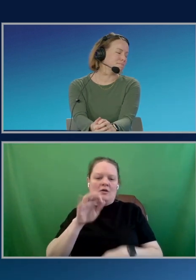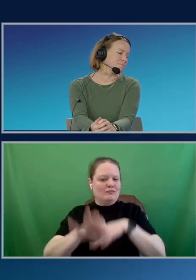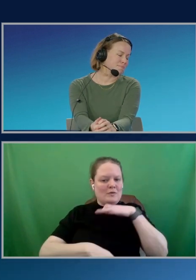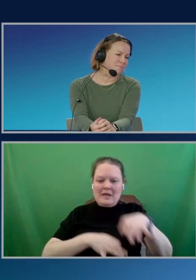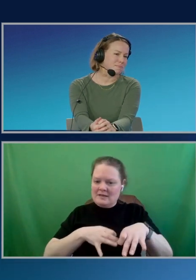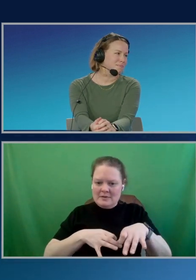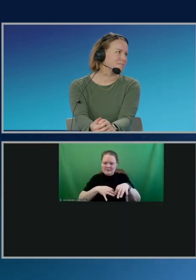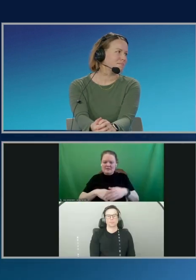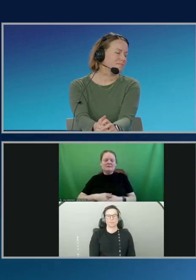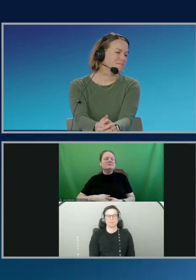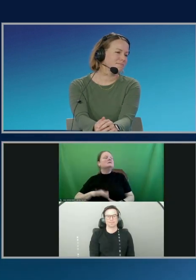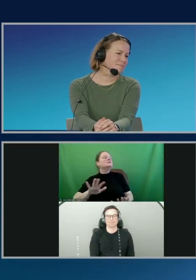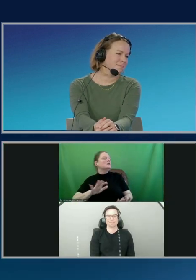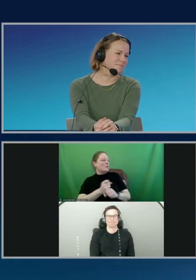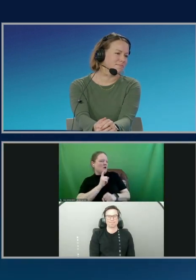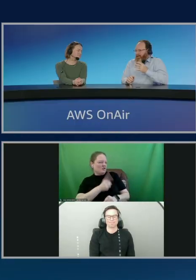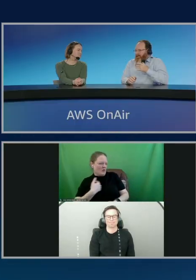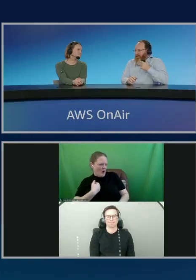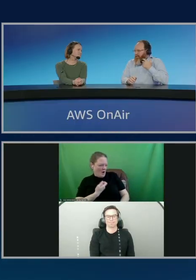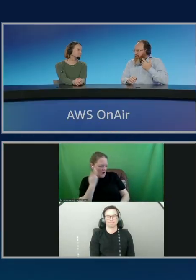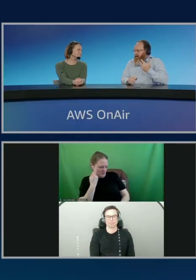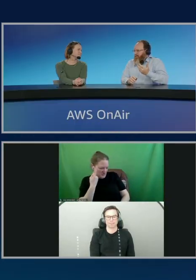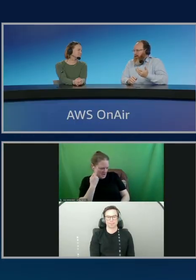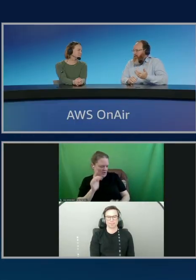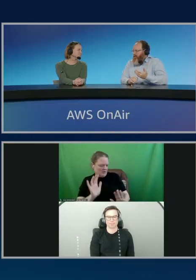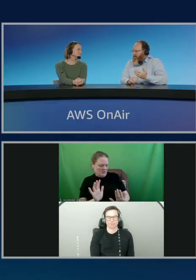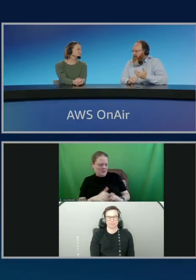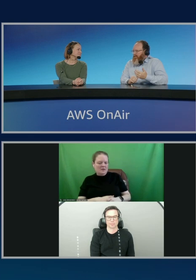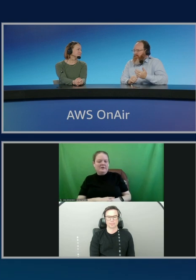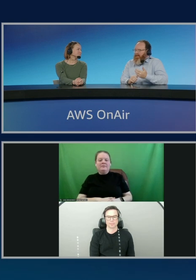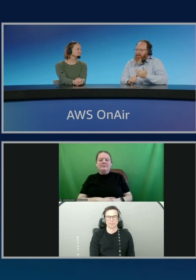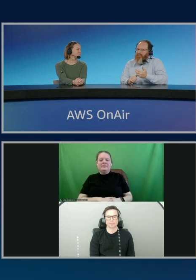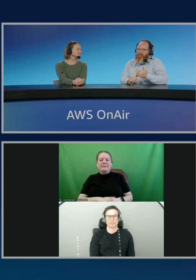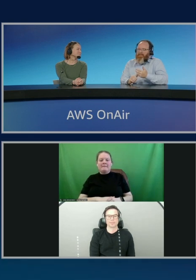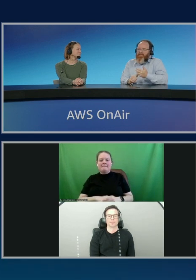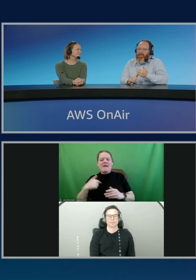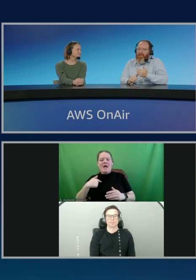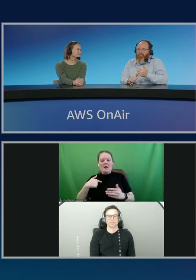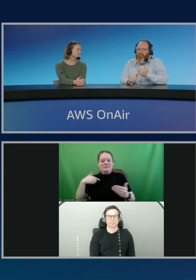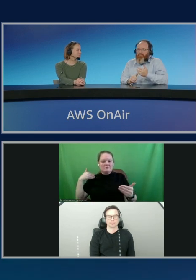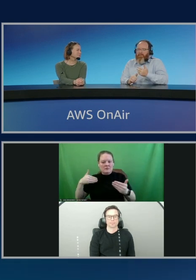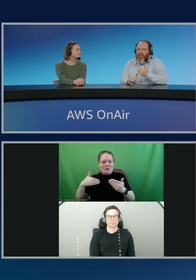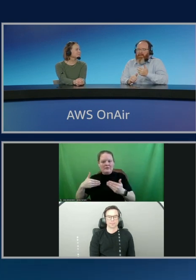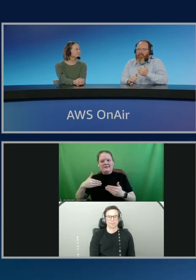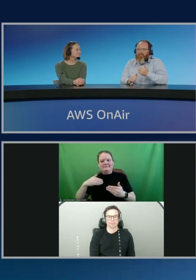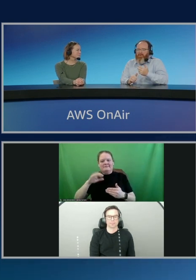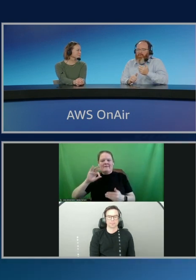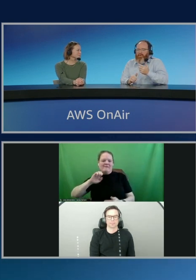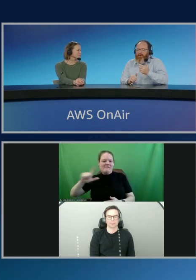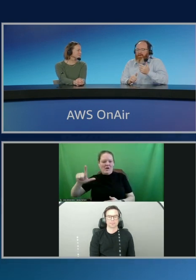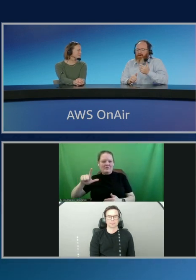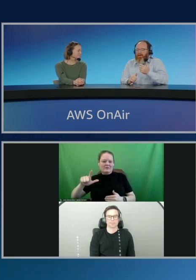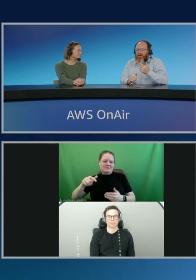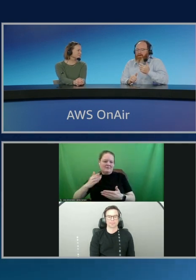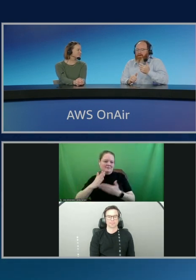just to make sure I understand, again, I'm approaching fossil stage, and